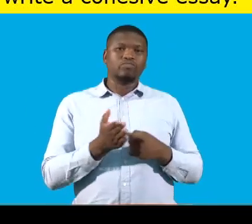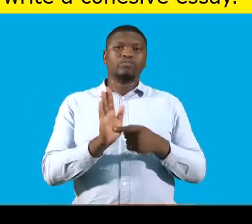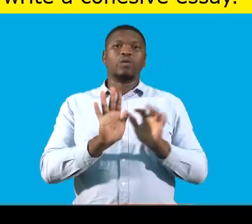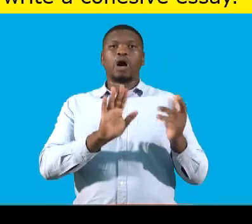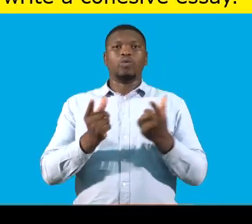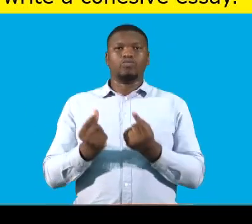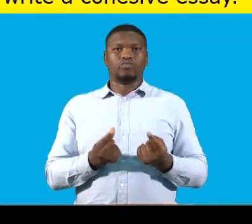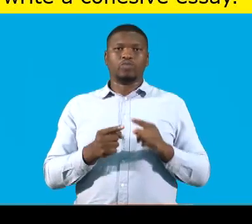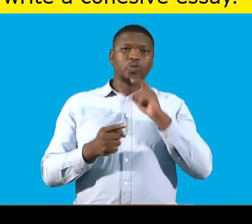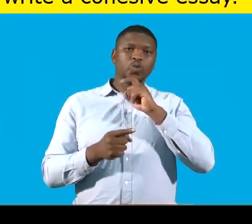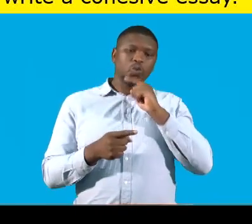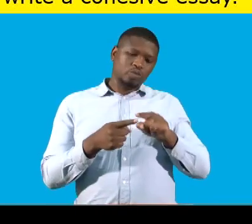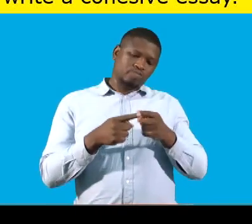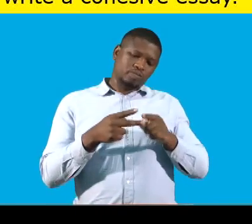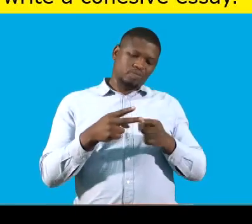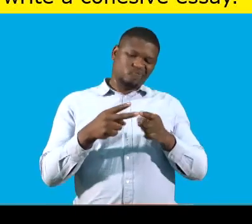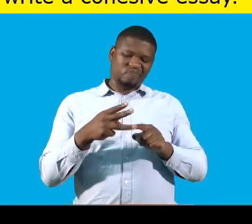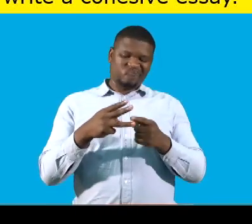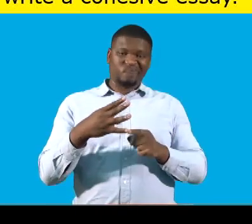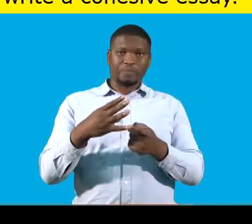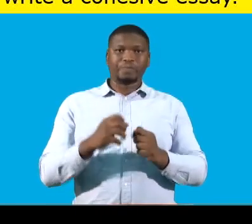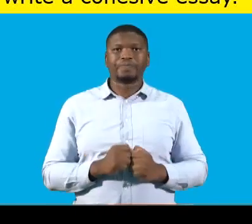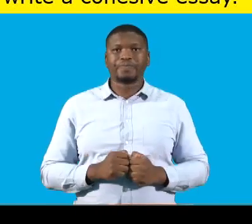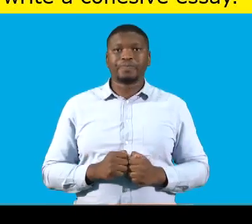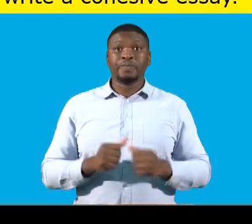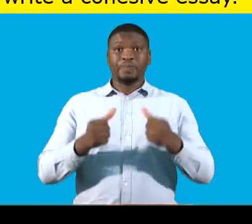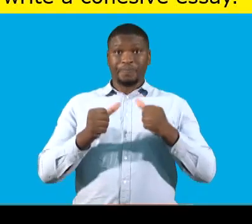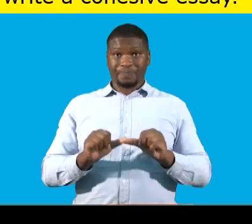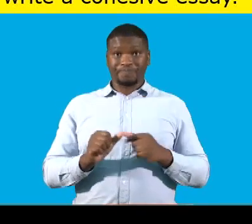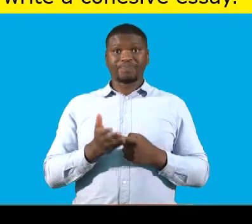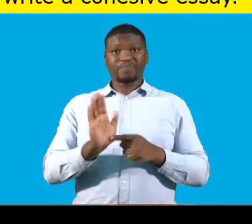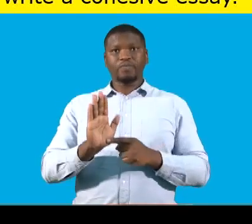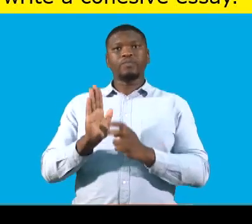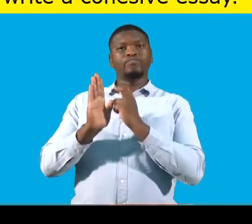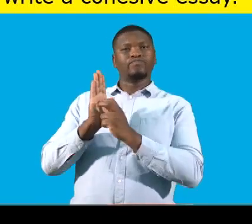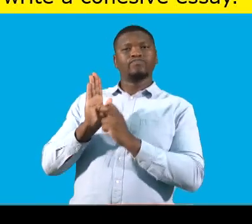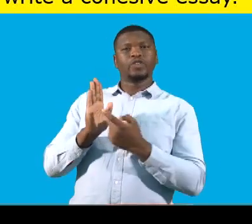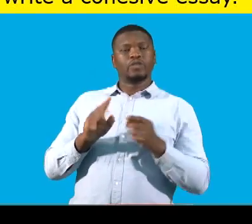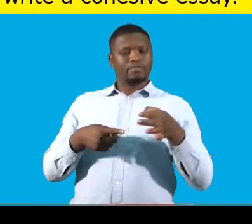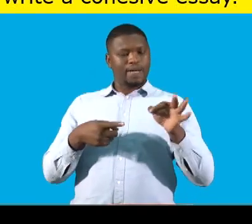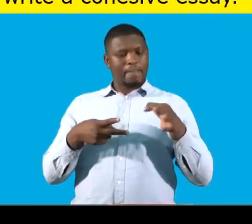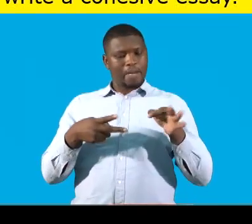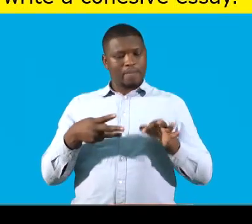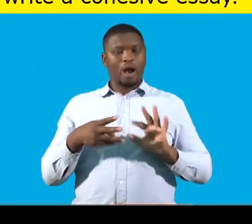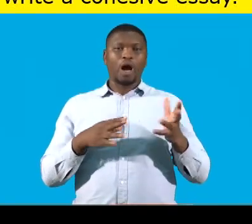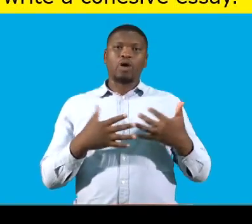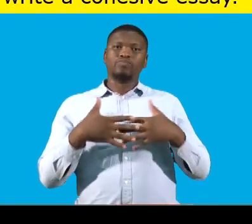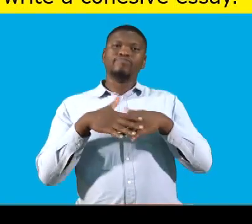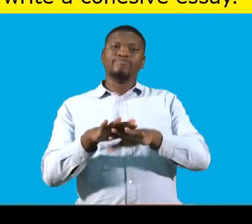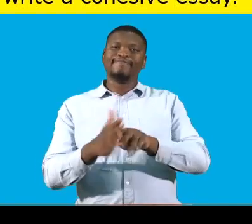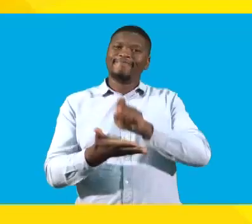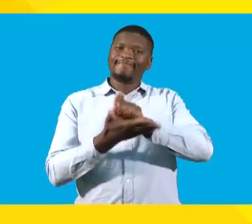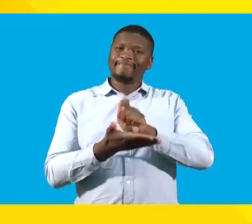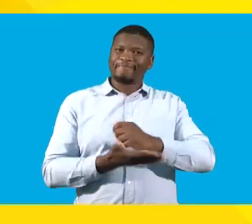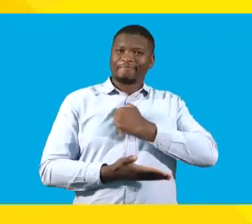guidelines that they use bullets. So let's go over some of the marking guidelines and then see how we will